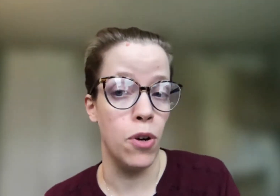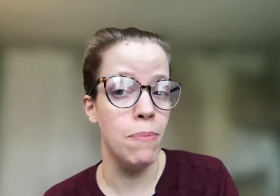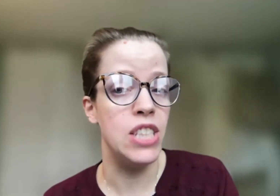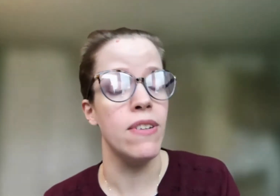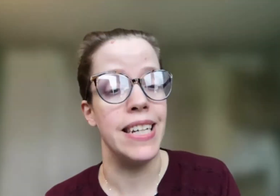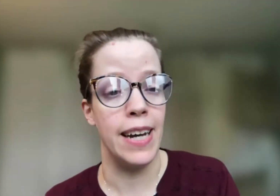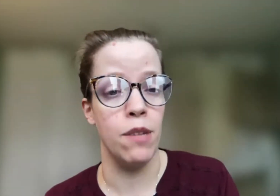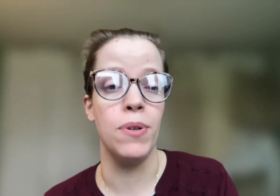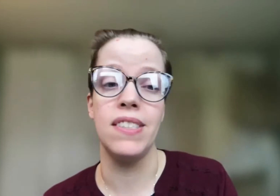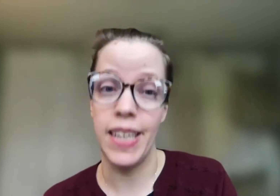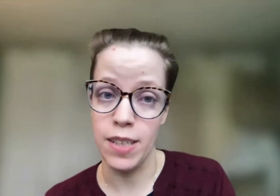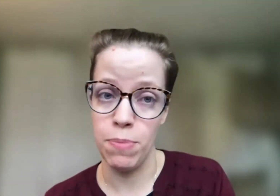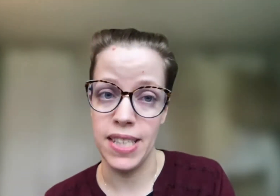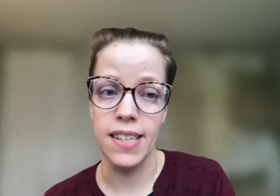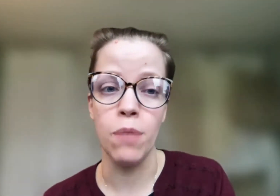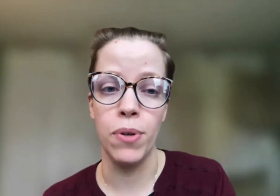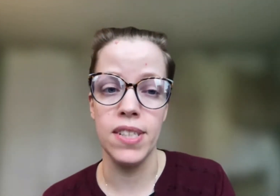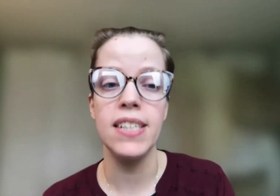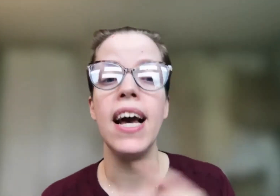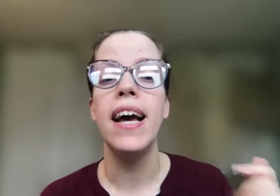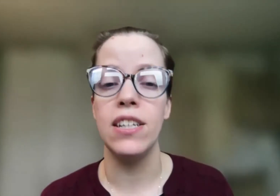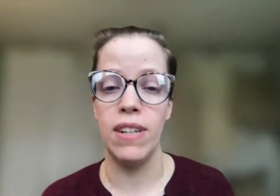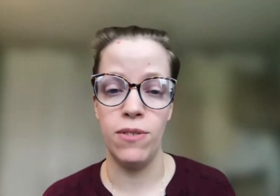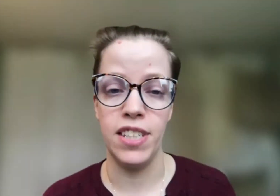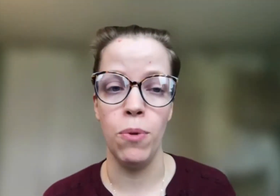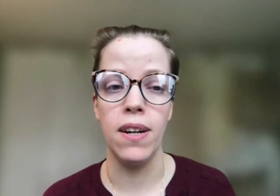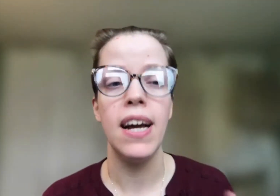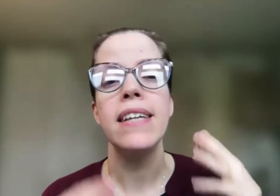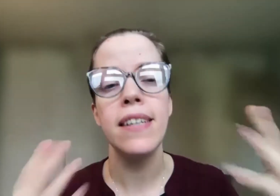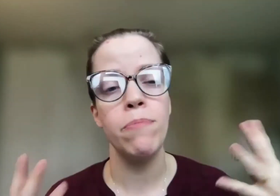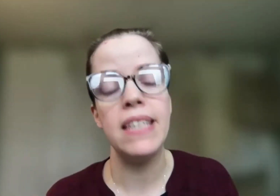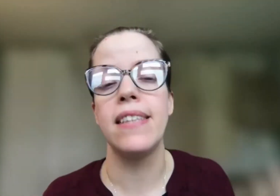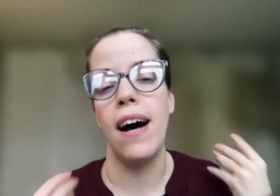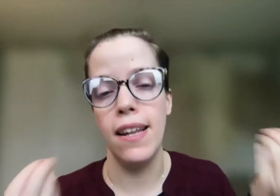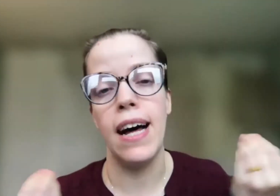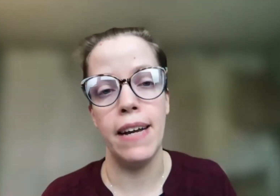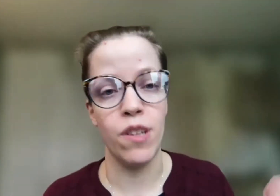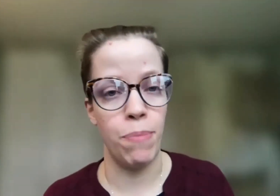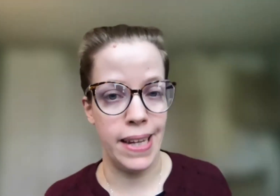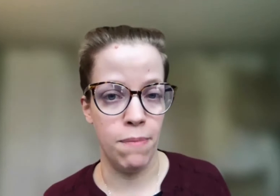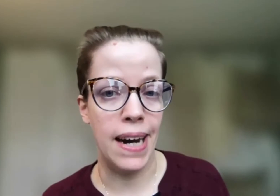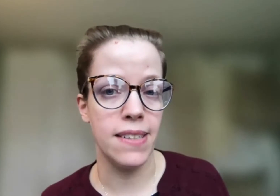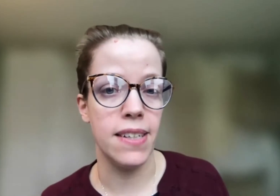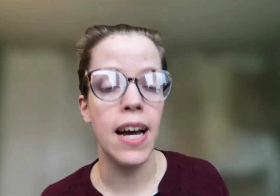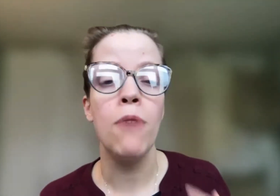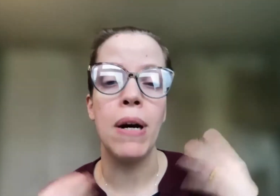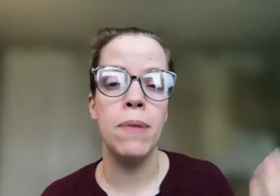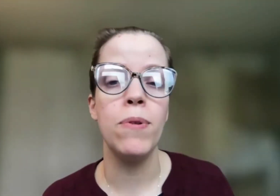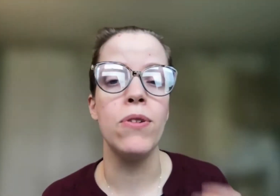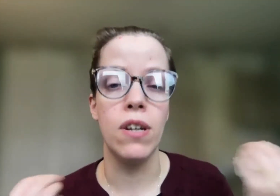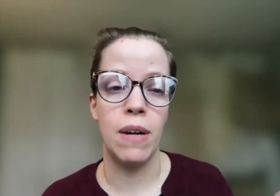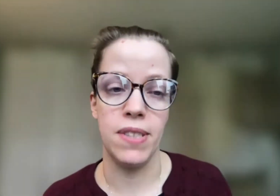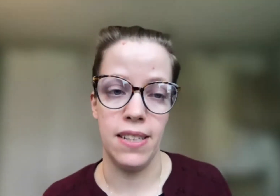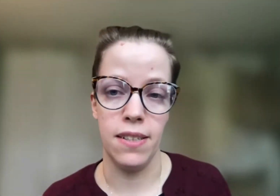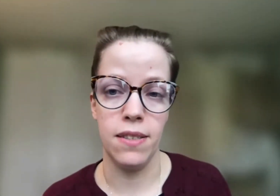fewer appointments, only 9.6% appointed in 2021. So this means that our lives are being impacted by people